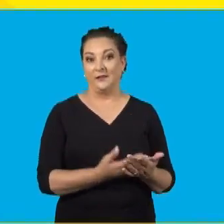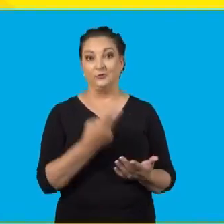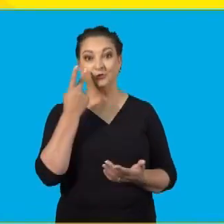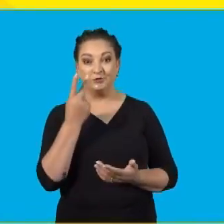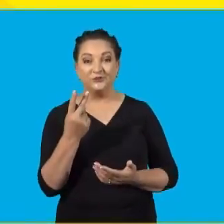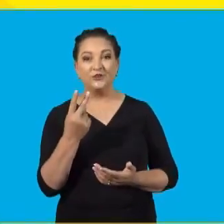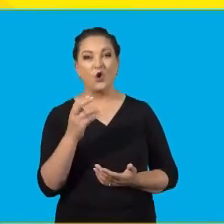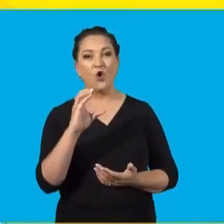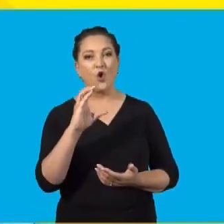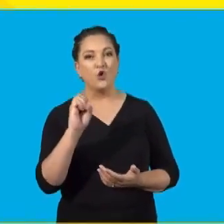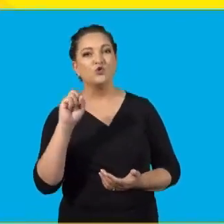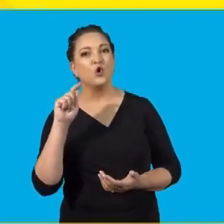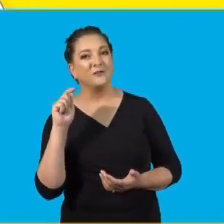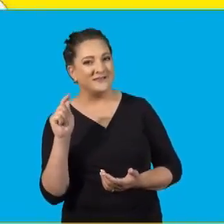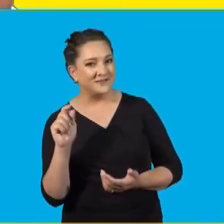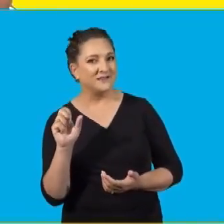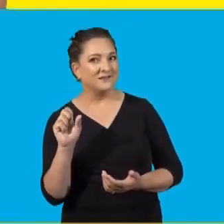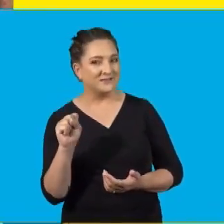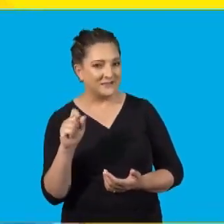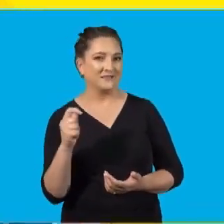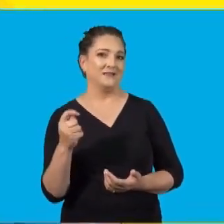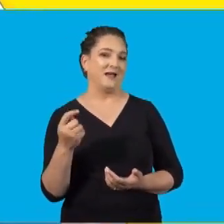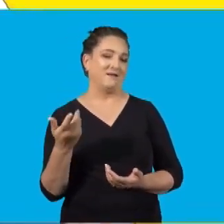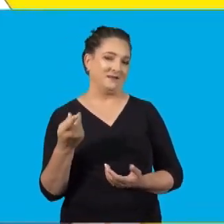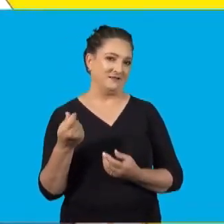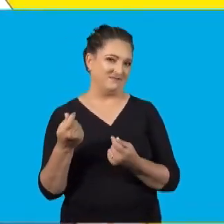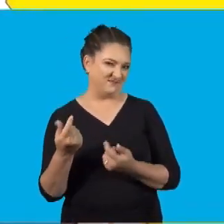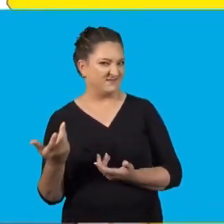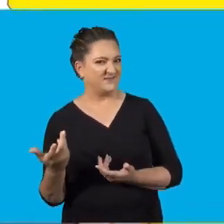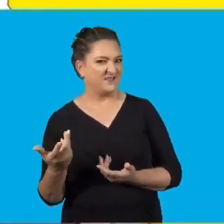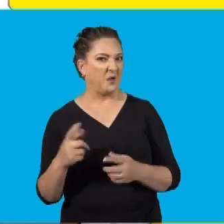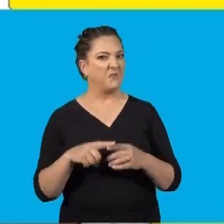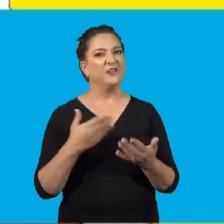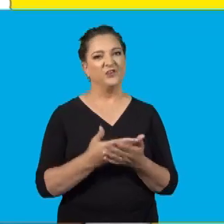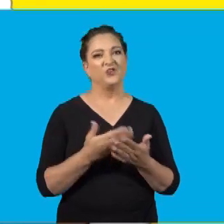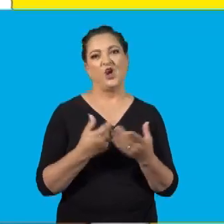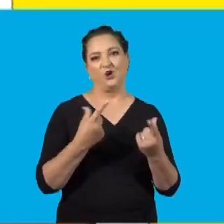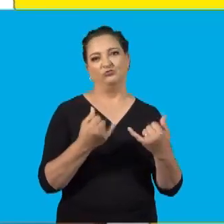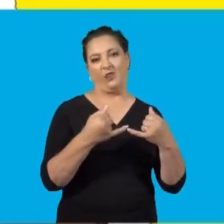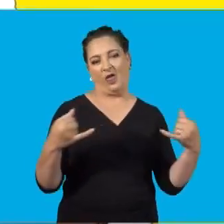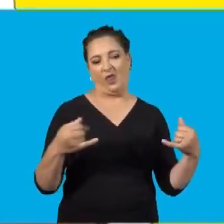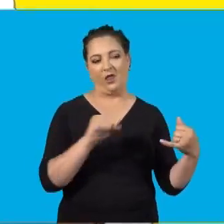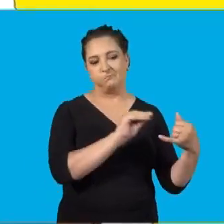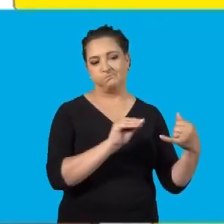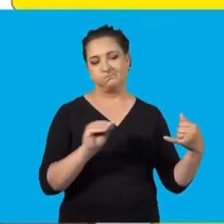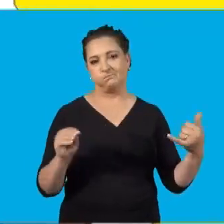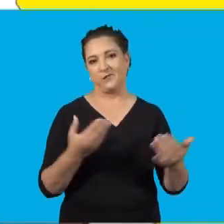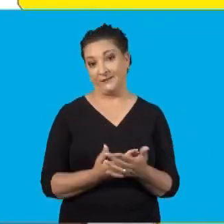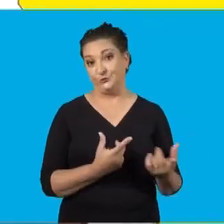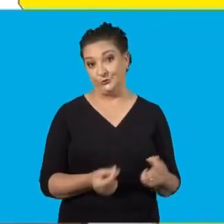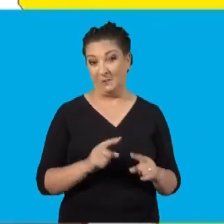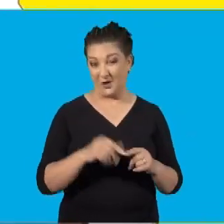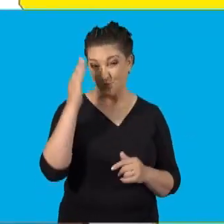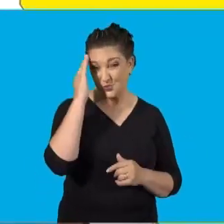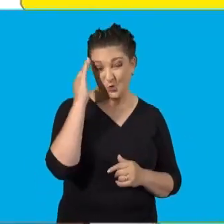what goes to which side. But remember, you can always do the calculations on a straight line. There was no need to open an asset disposal as long